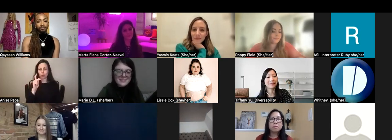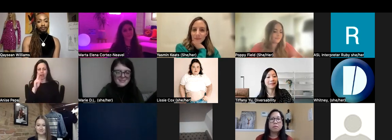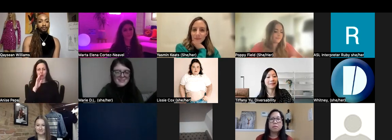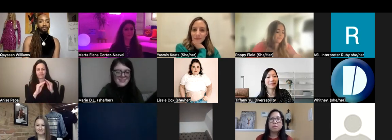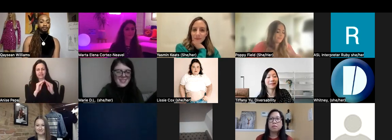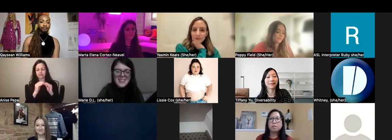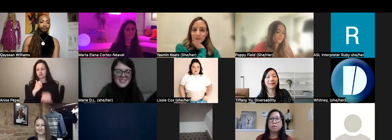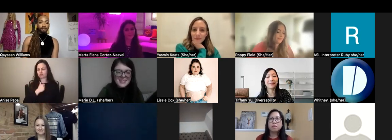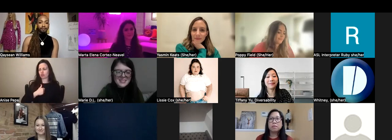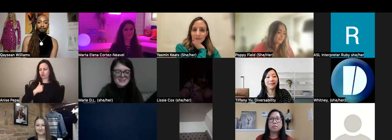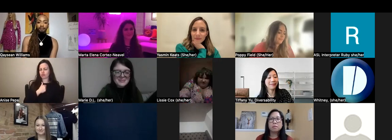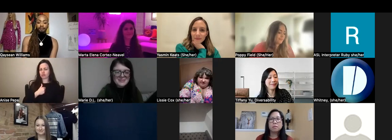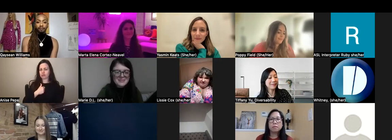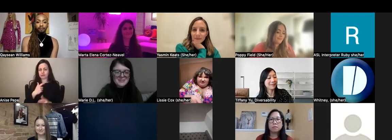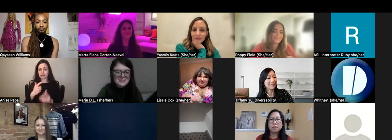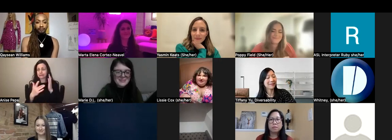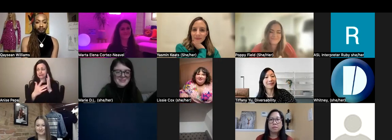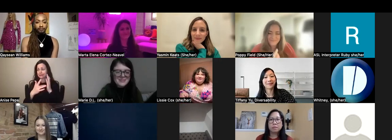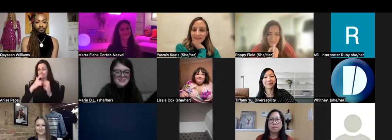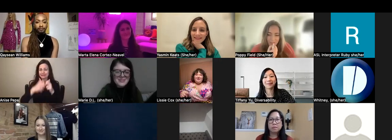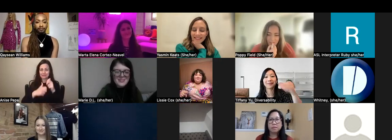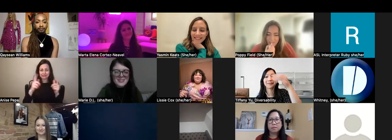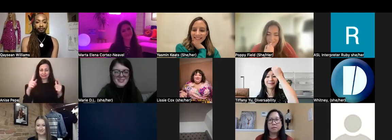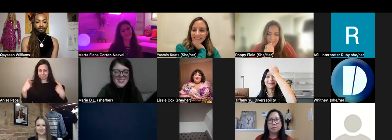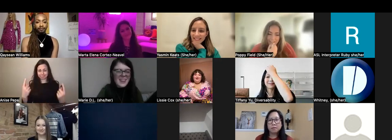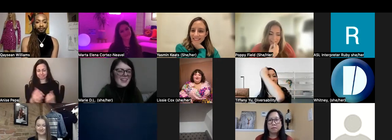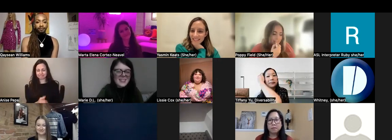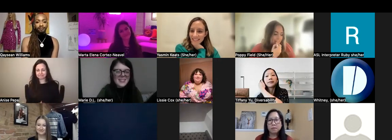sorry. I'm just full of technical difficulties tonight. There we go.